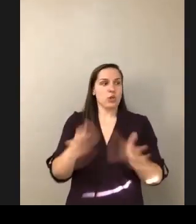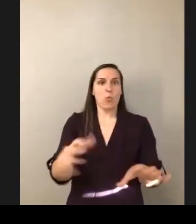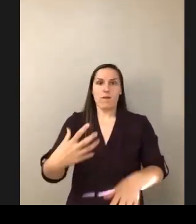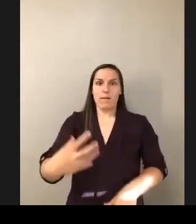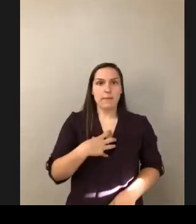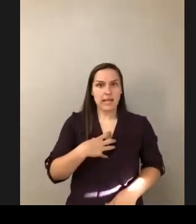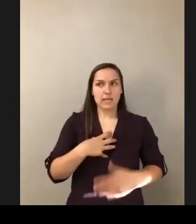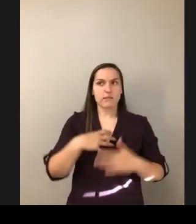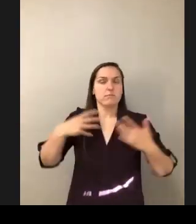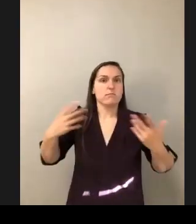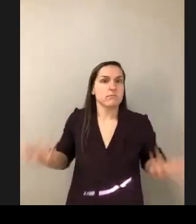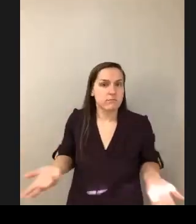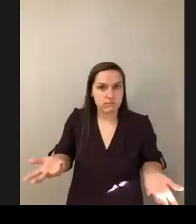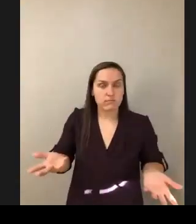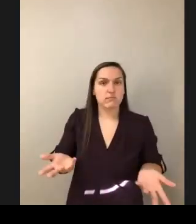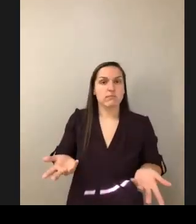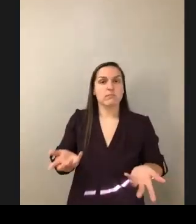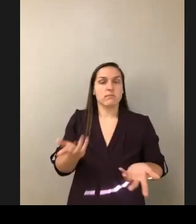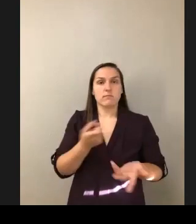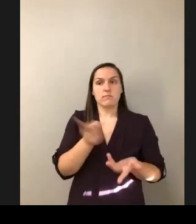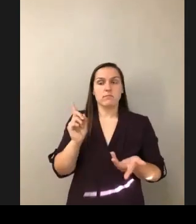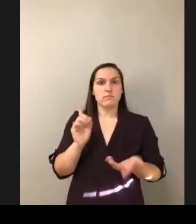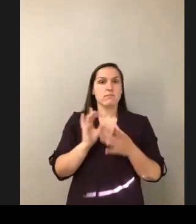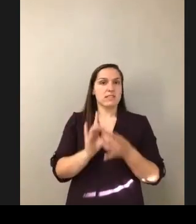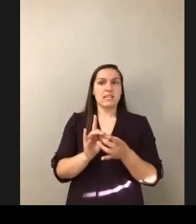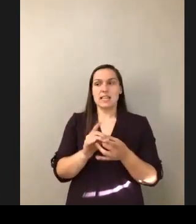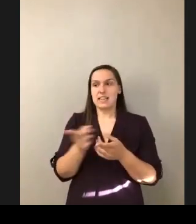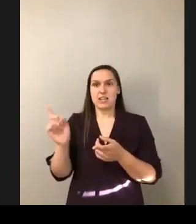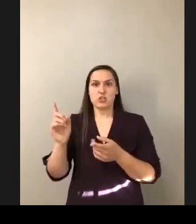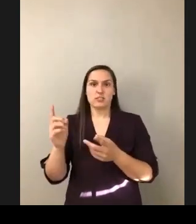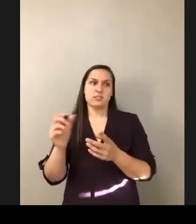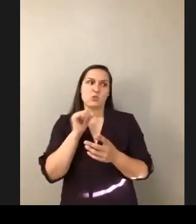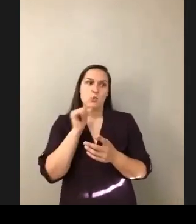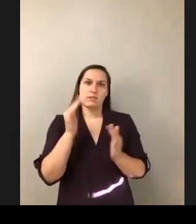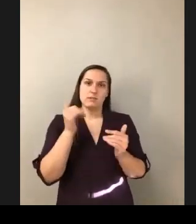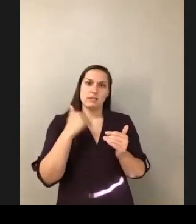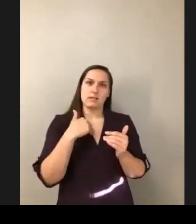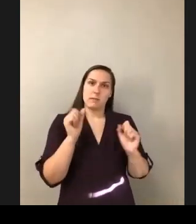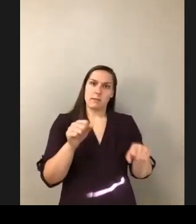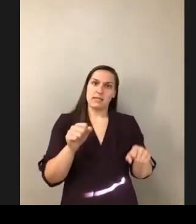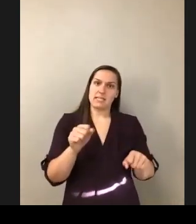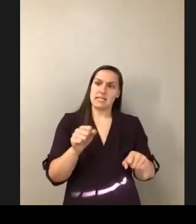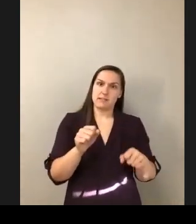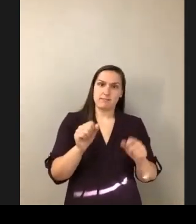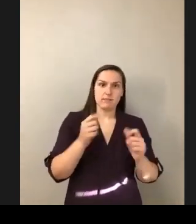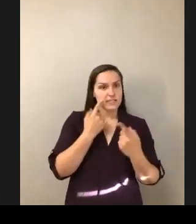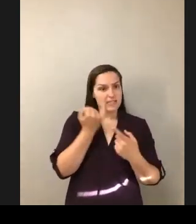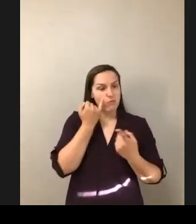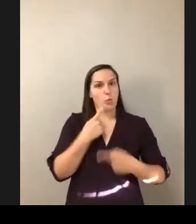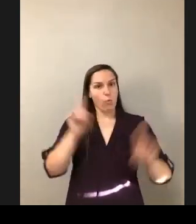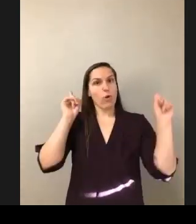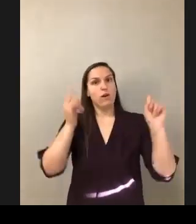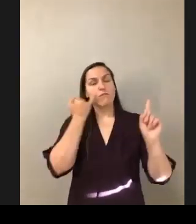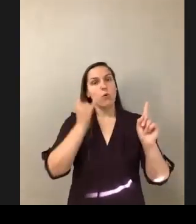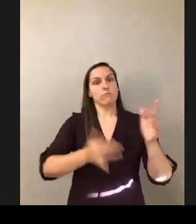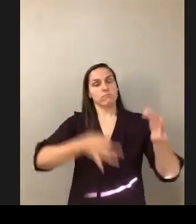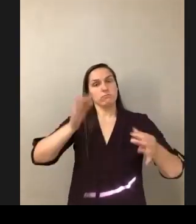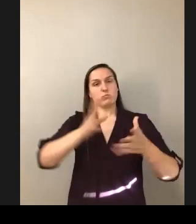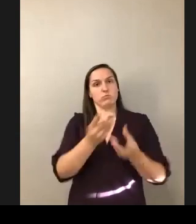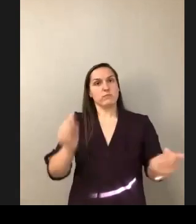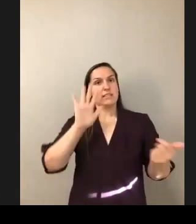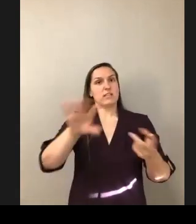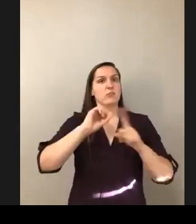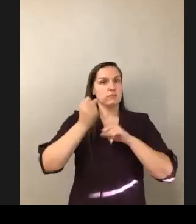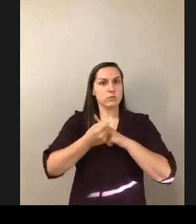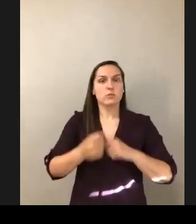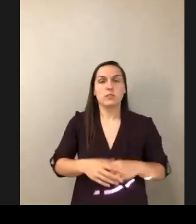the ability and effectiveness of oversight in Boulder to bring justice to their incident. So I think reaching